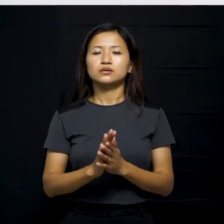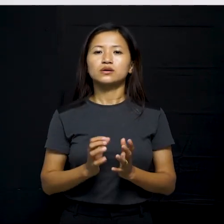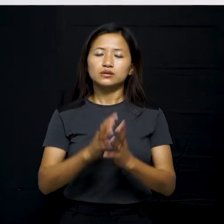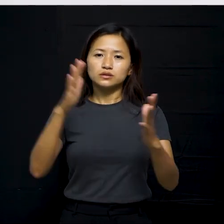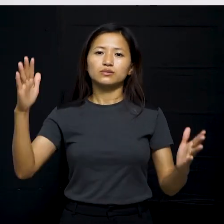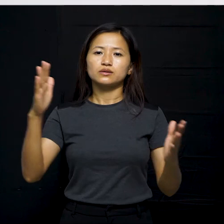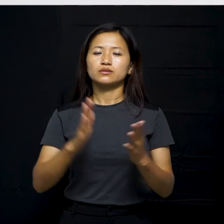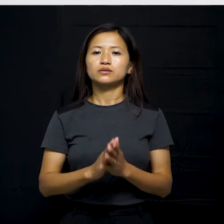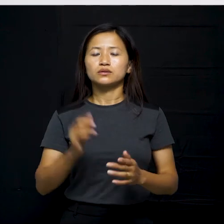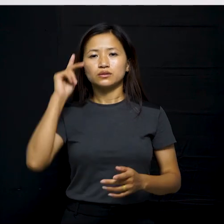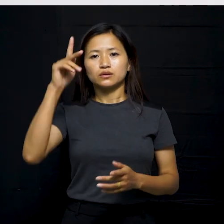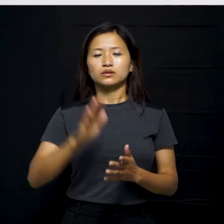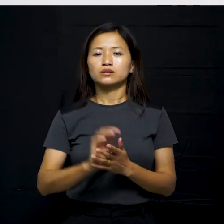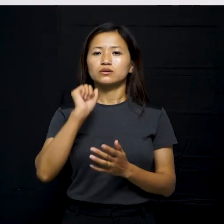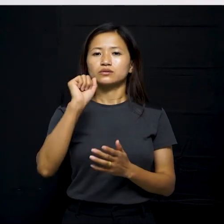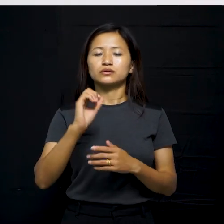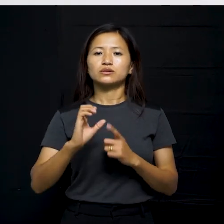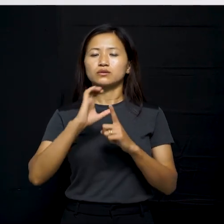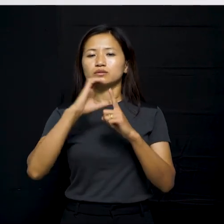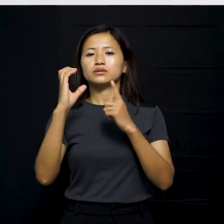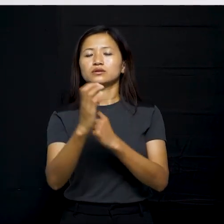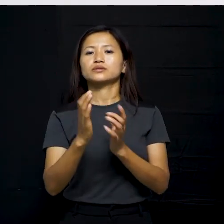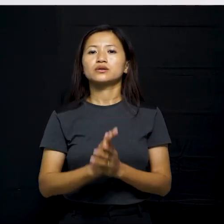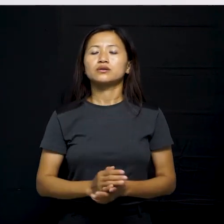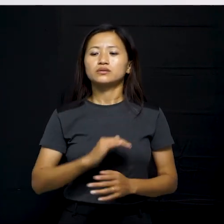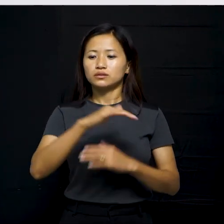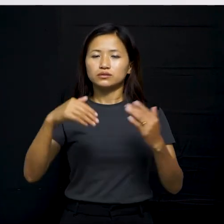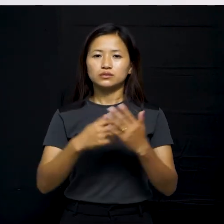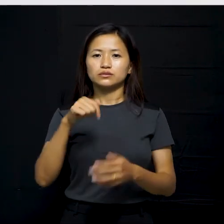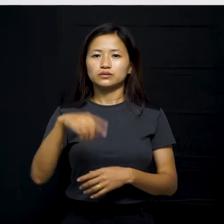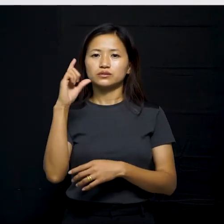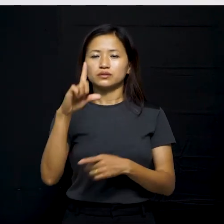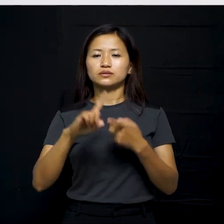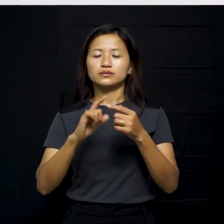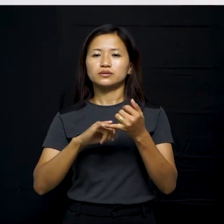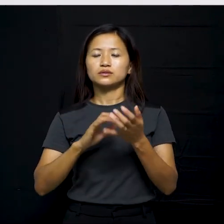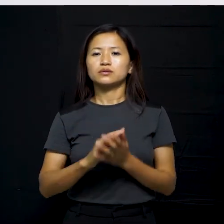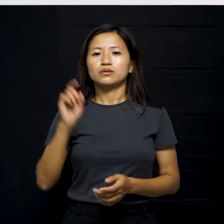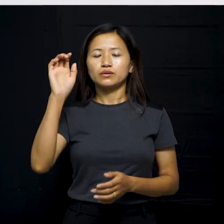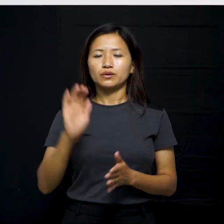expand your knowledge about your own culture, okay? So that's all with this lesson.